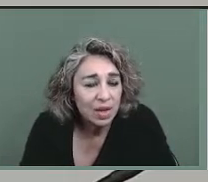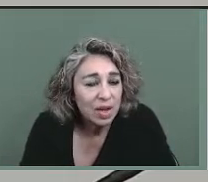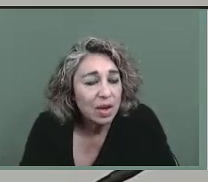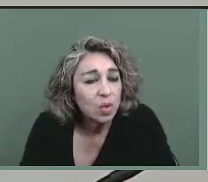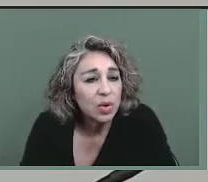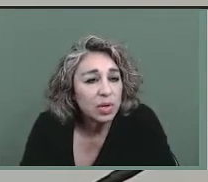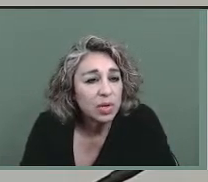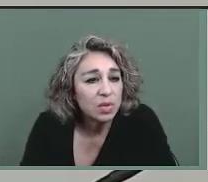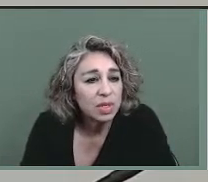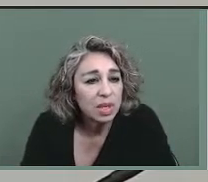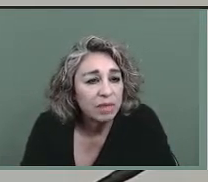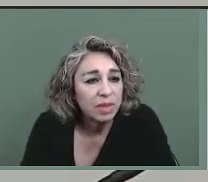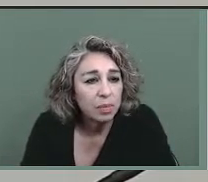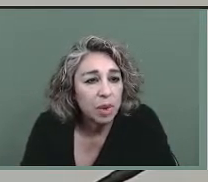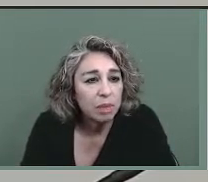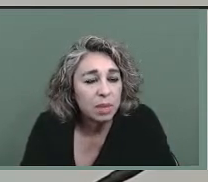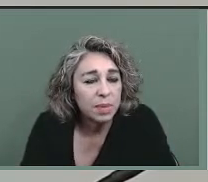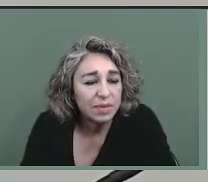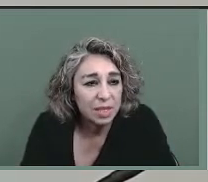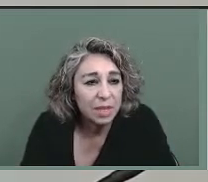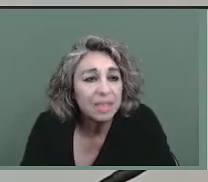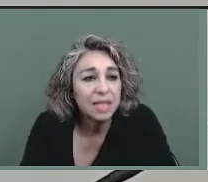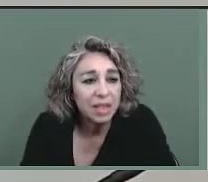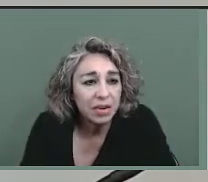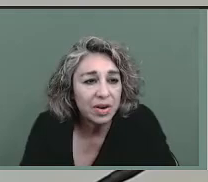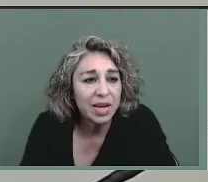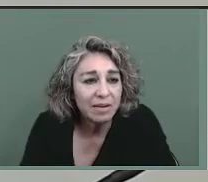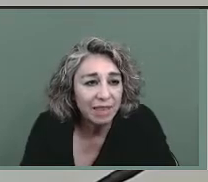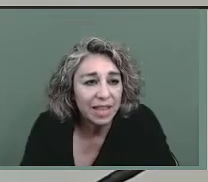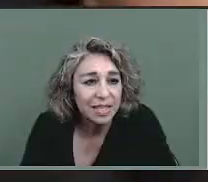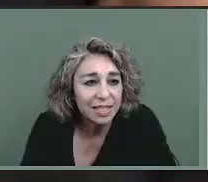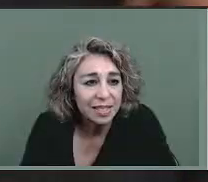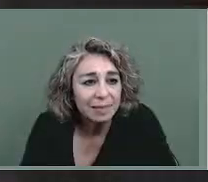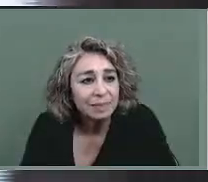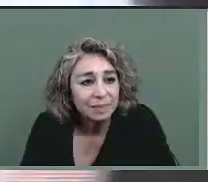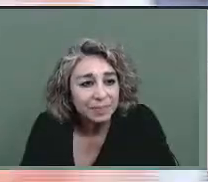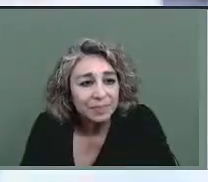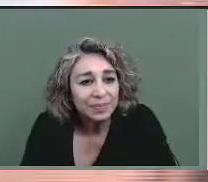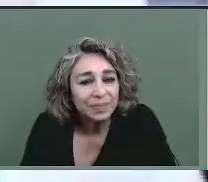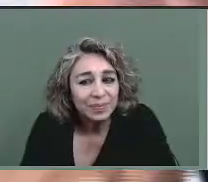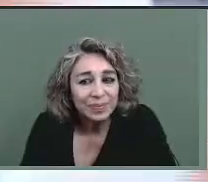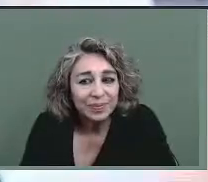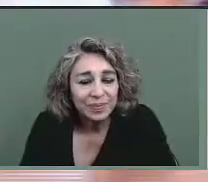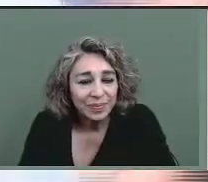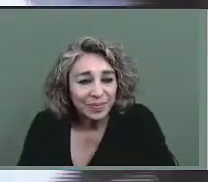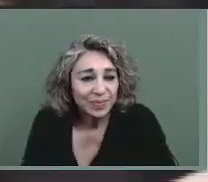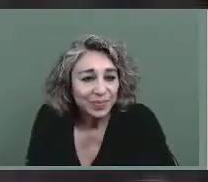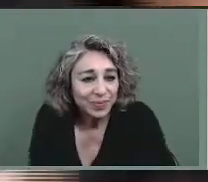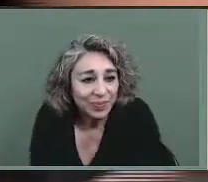youth, we're going to resolve the problem of insecurity and violence.